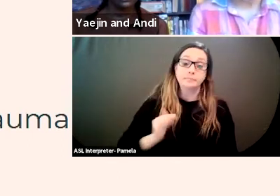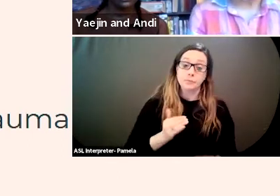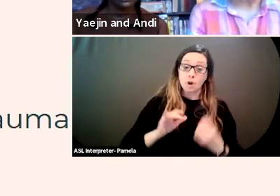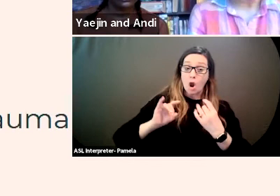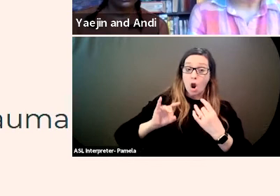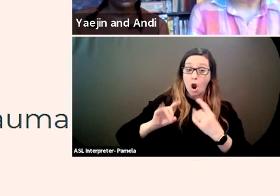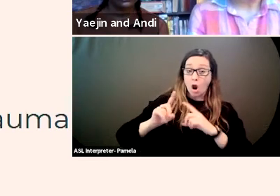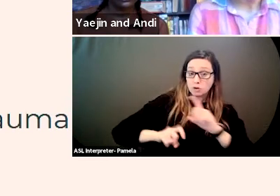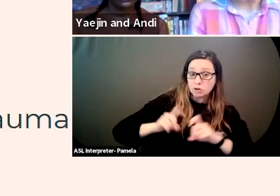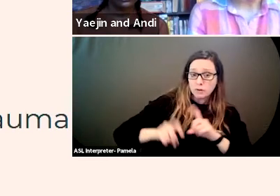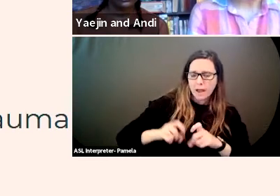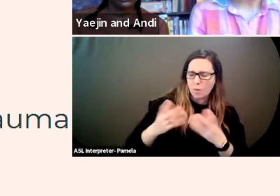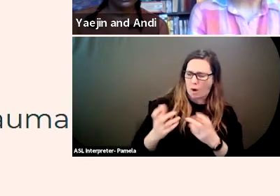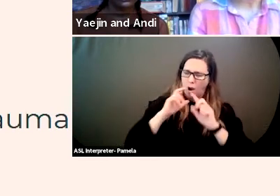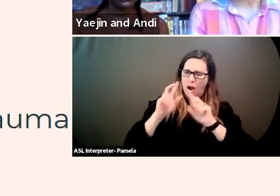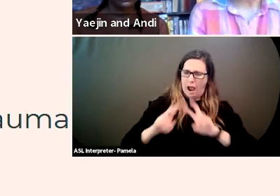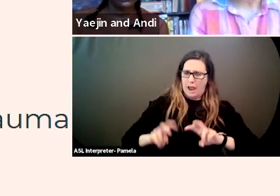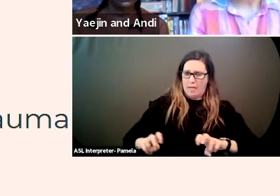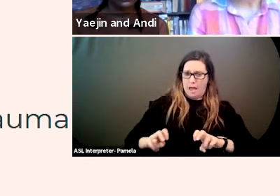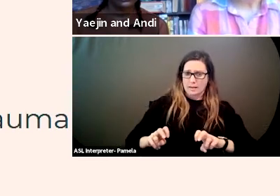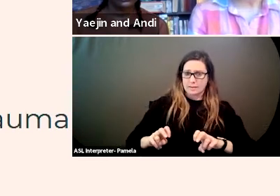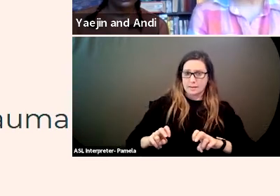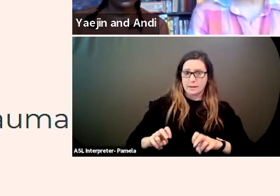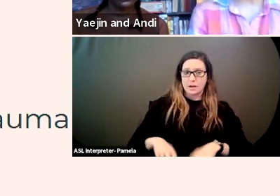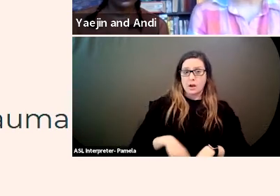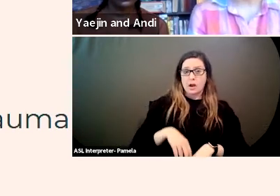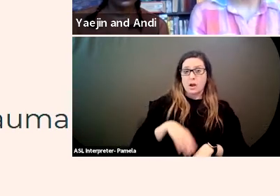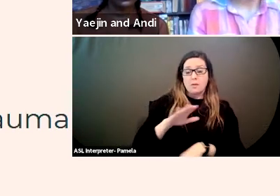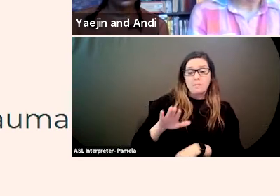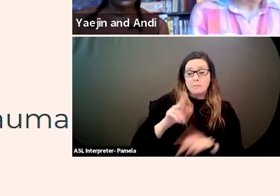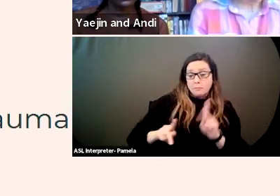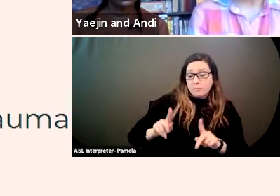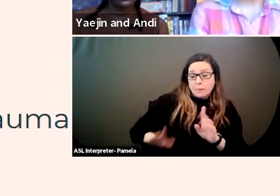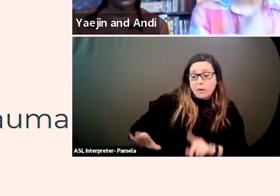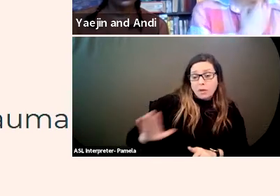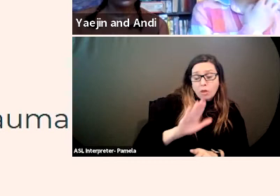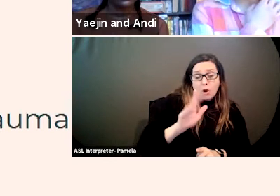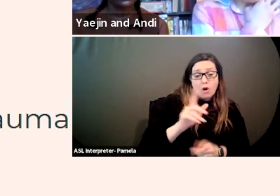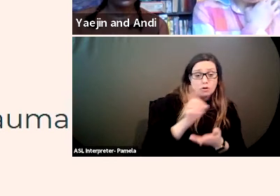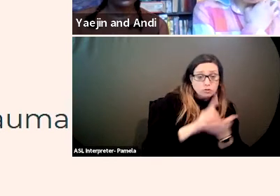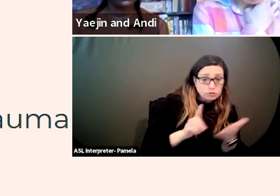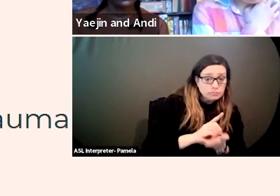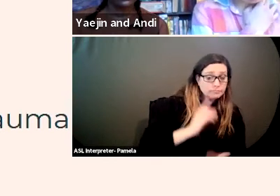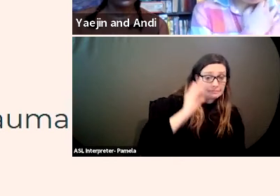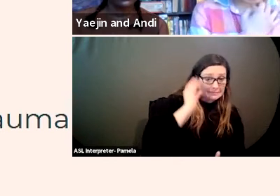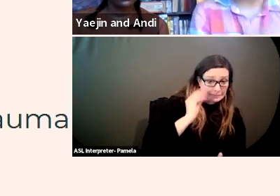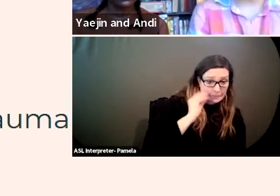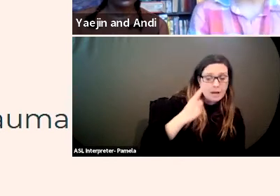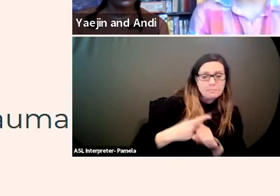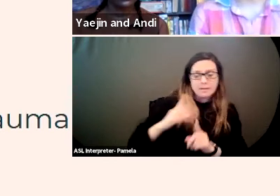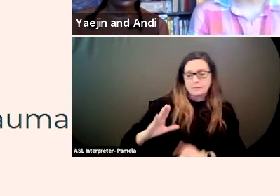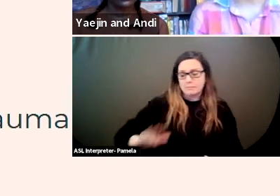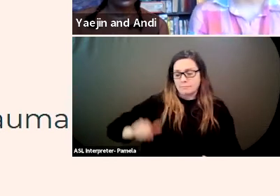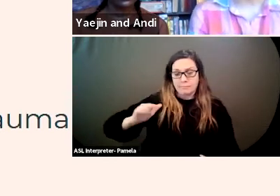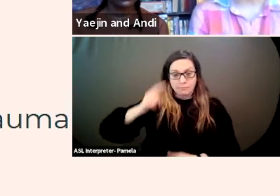discrimination and trauma among this population and eating disorders, as well as body image issues. The survey includes